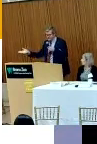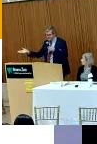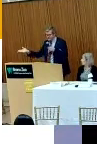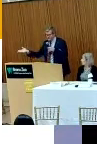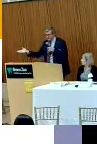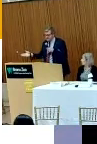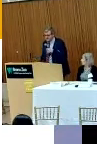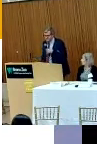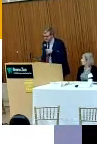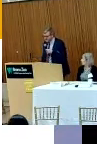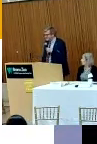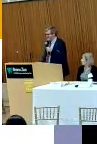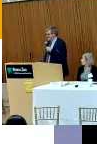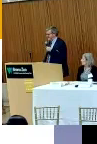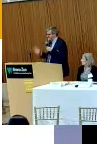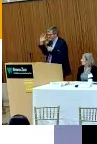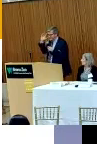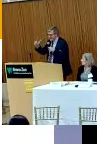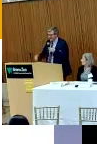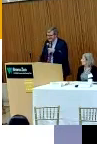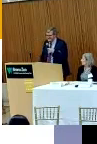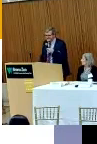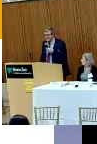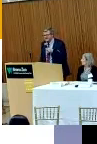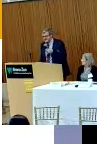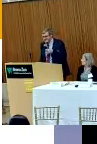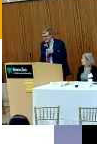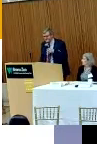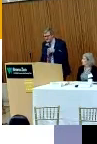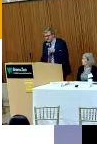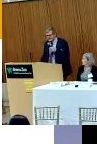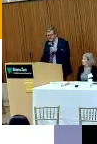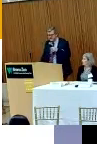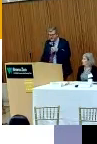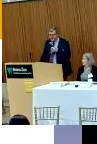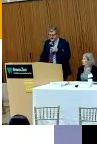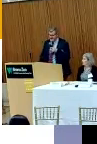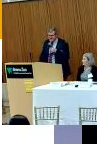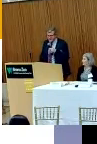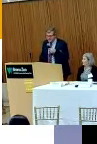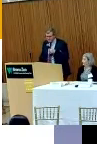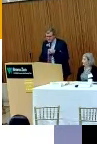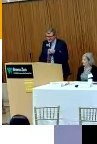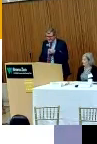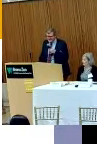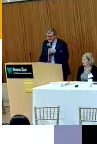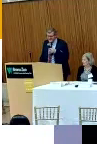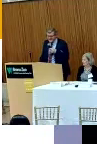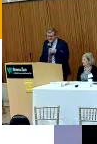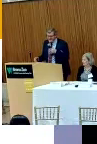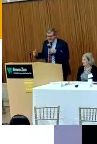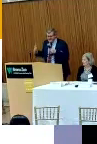think Ian Wilder mentioned Mitt Romney's dad he's in the name of the case so he's getting a second shout out of the day um